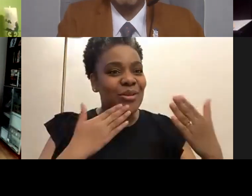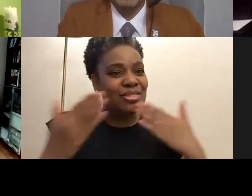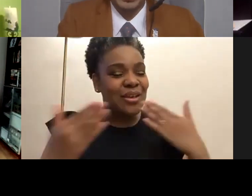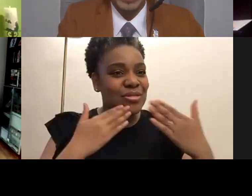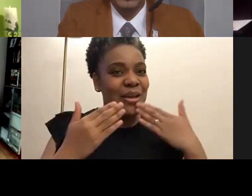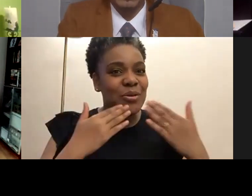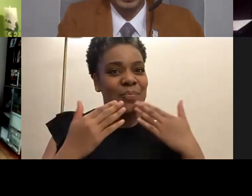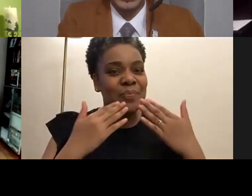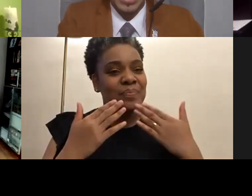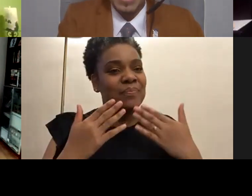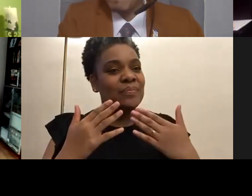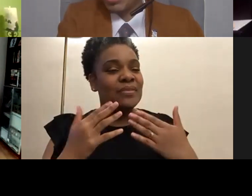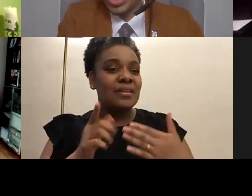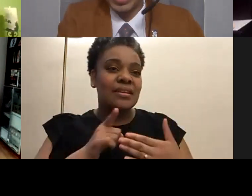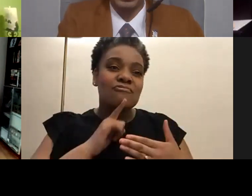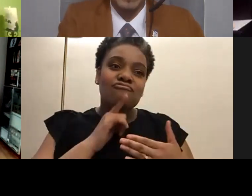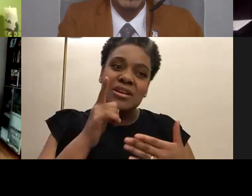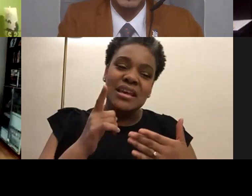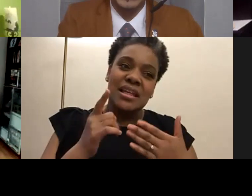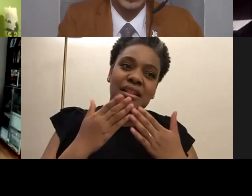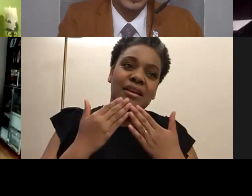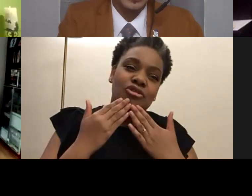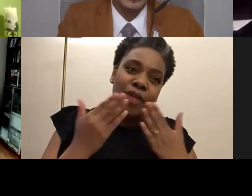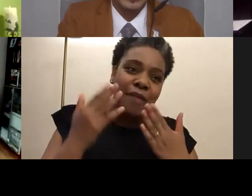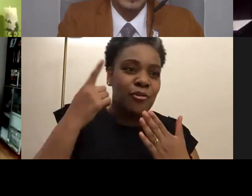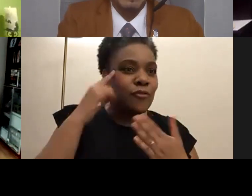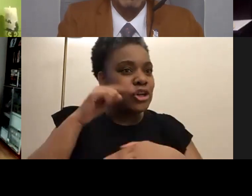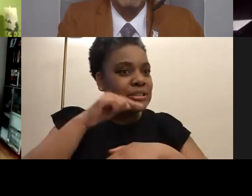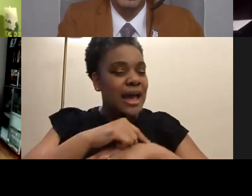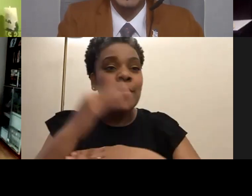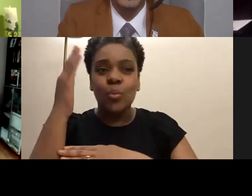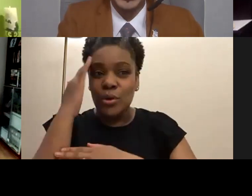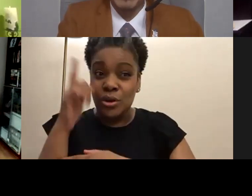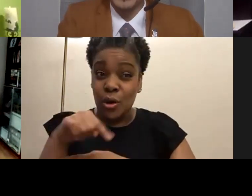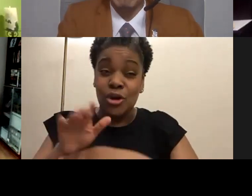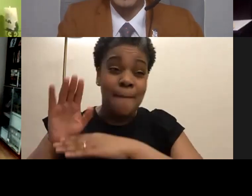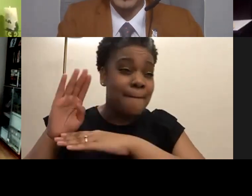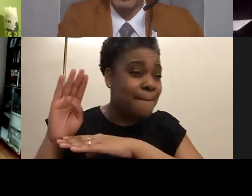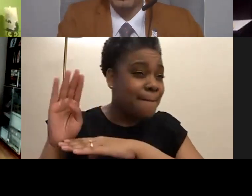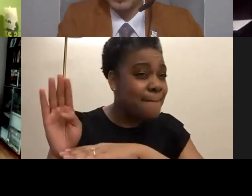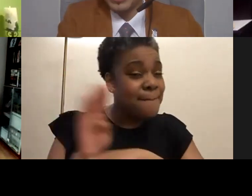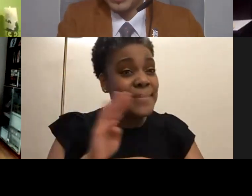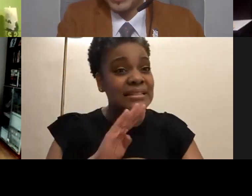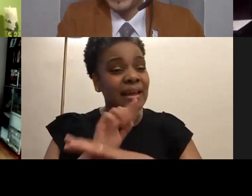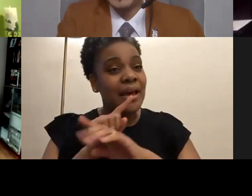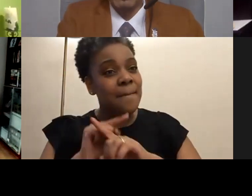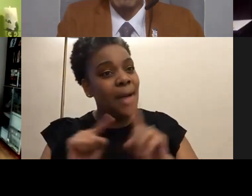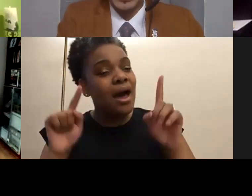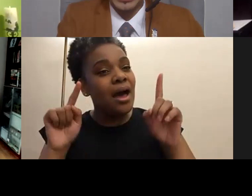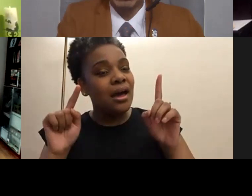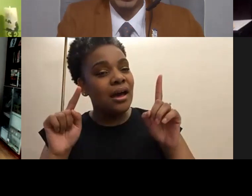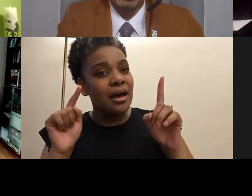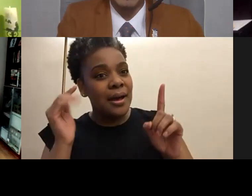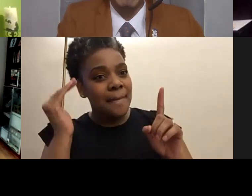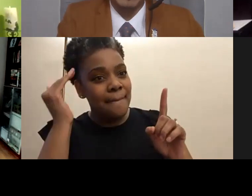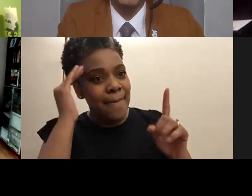We are very grateful for your time. We know that you're very busy, but also in the spirit of mental health and Zoom